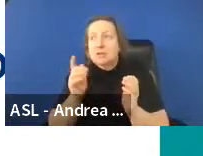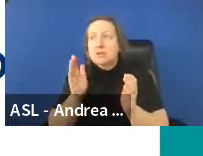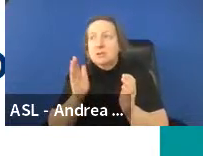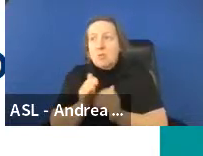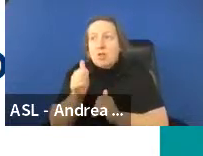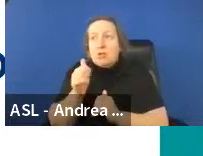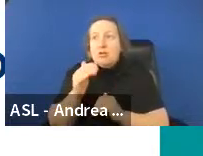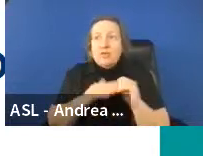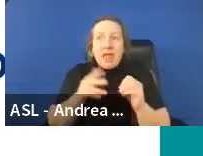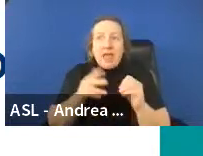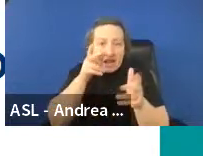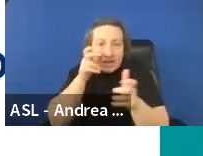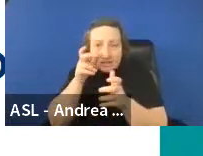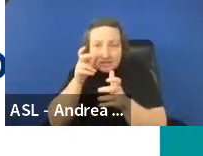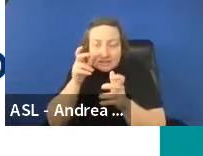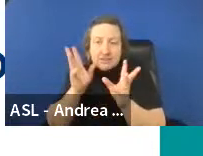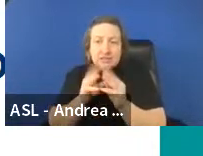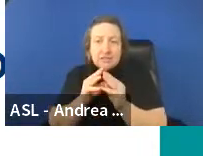listening sessions for the public.